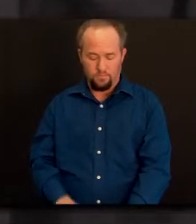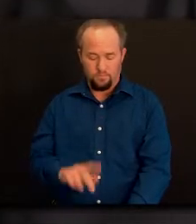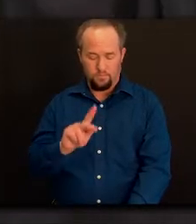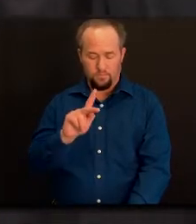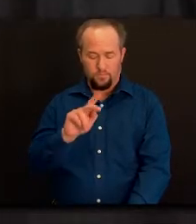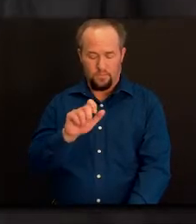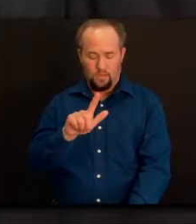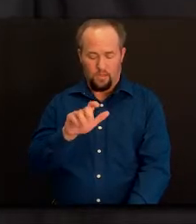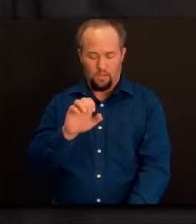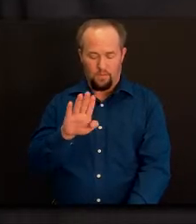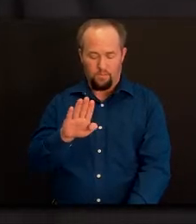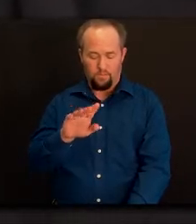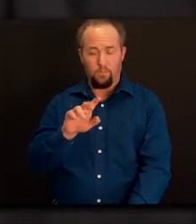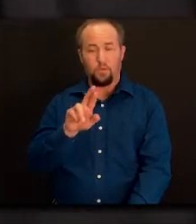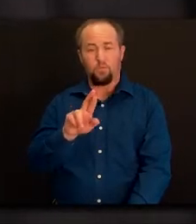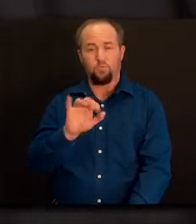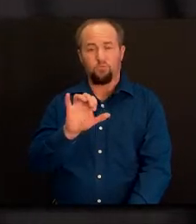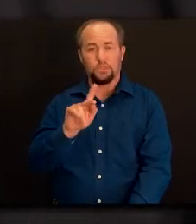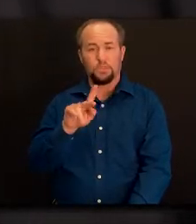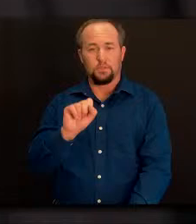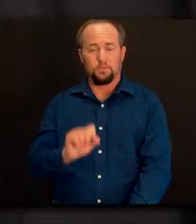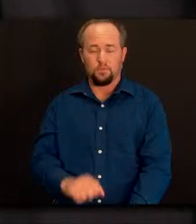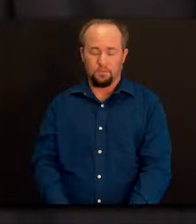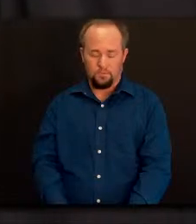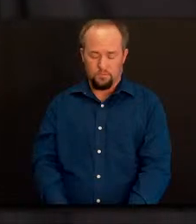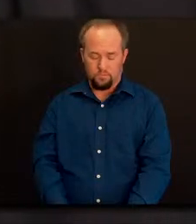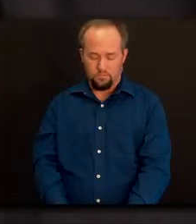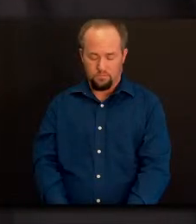Caleb Vincent Ricks.